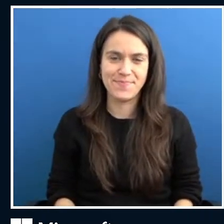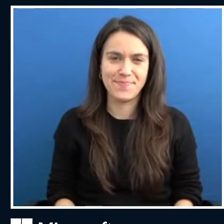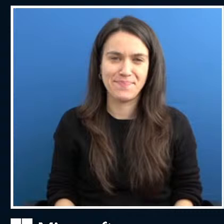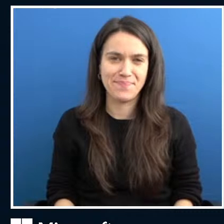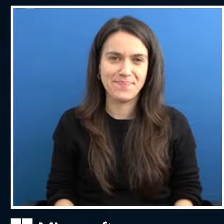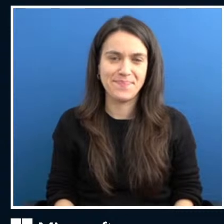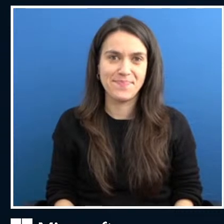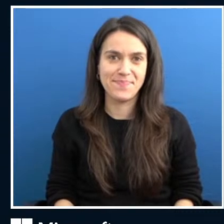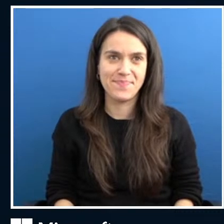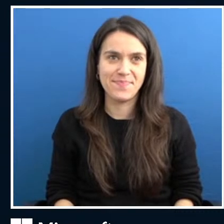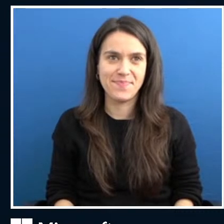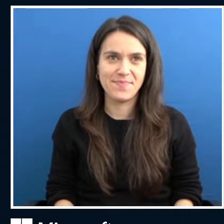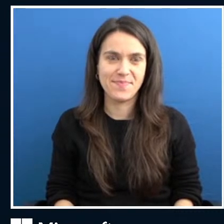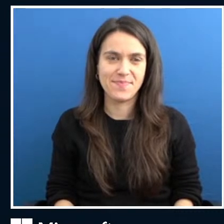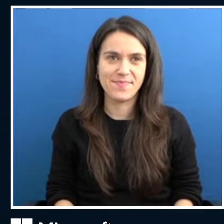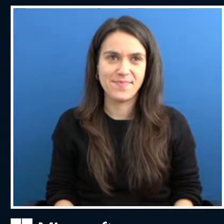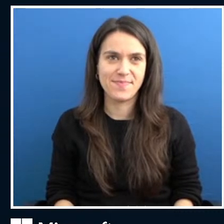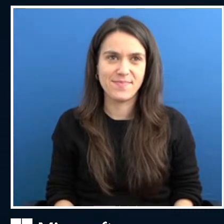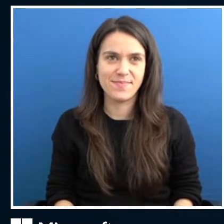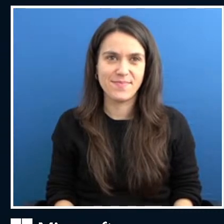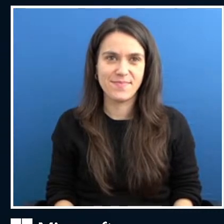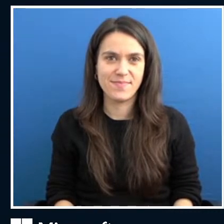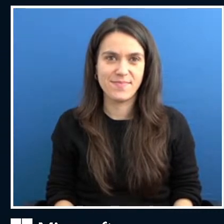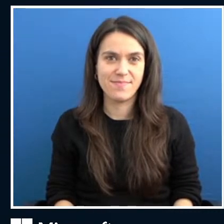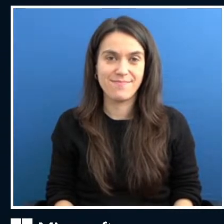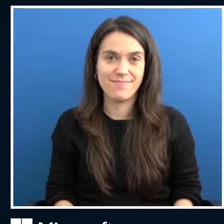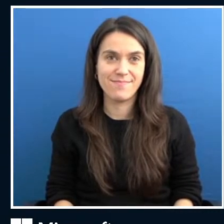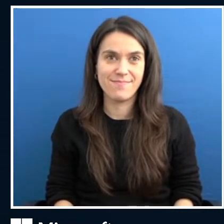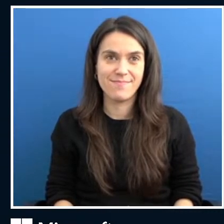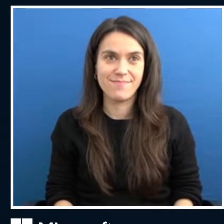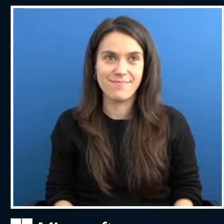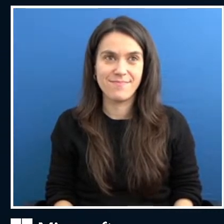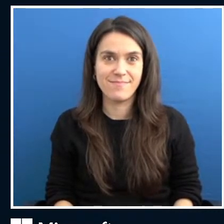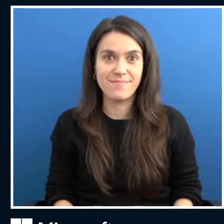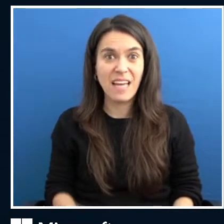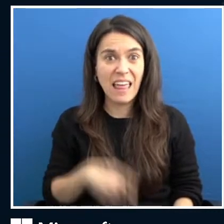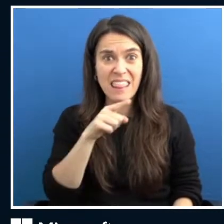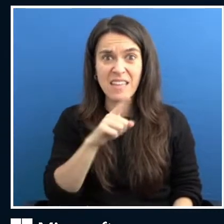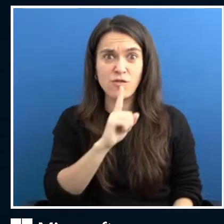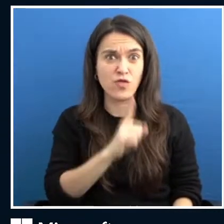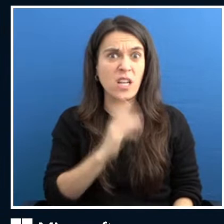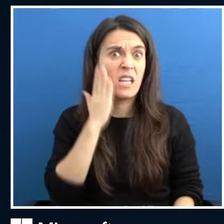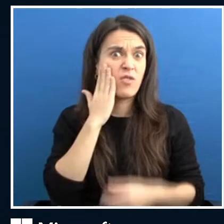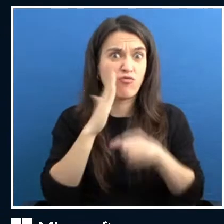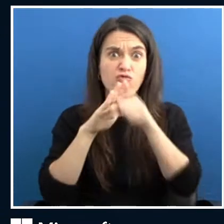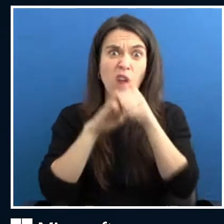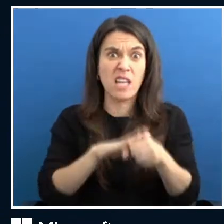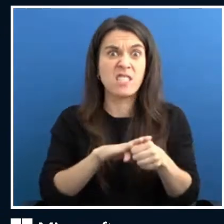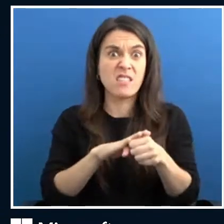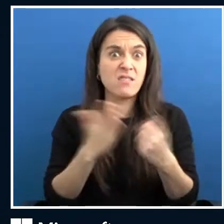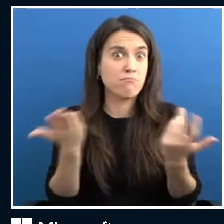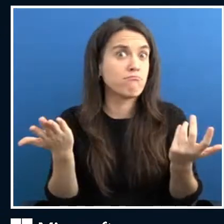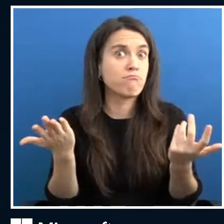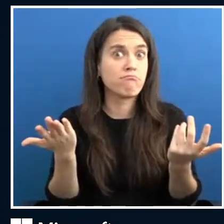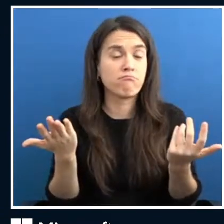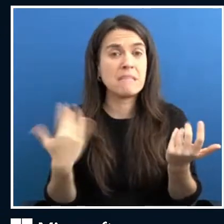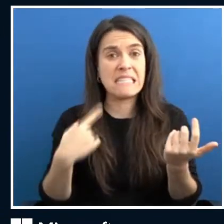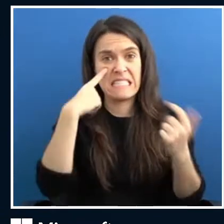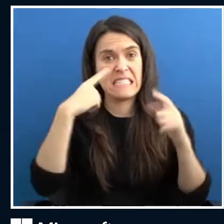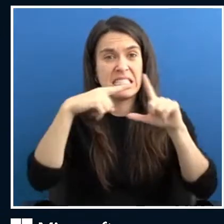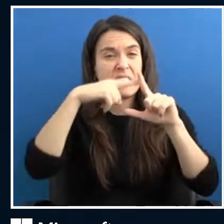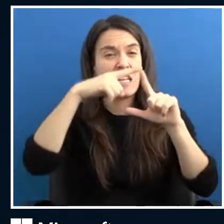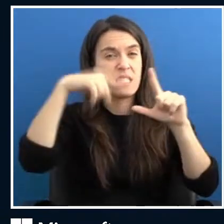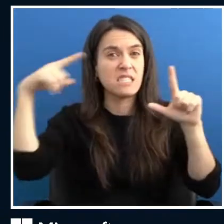Okay, this was not based on facts. This was racist. And why am I saying that? Let's look at the statistics. Shoplifting in